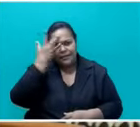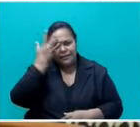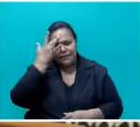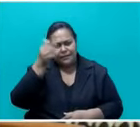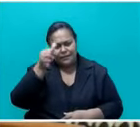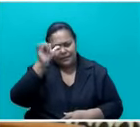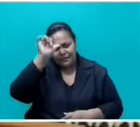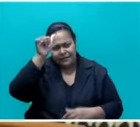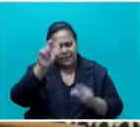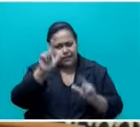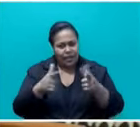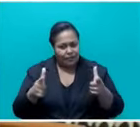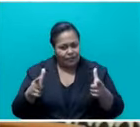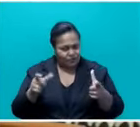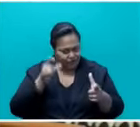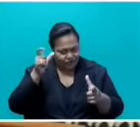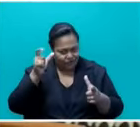He should be careful.